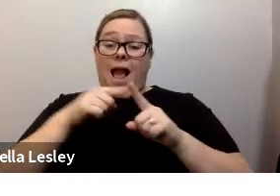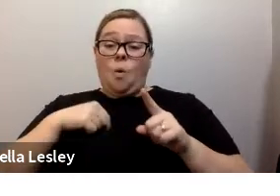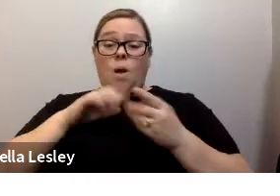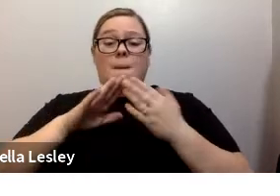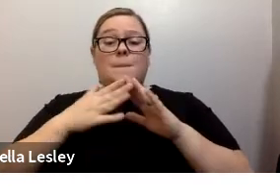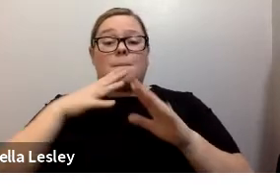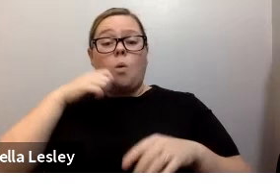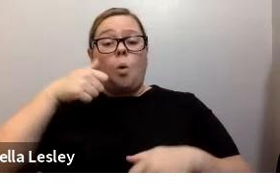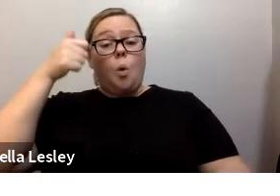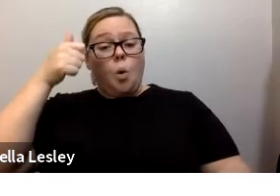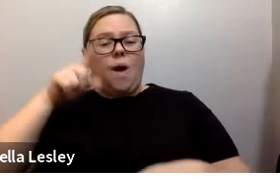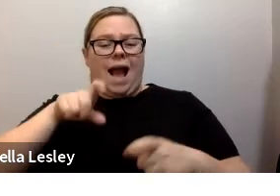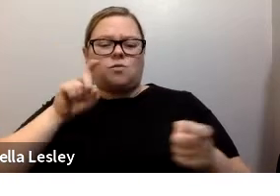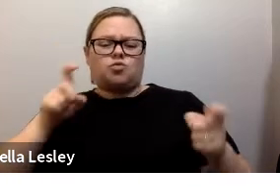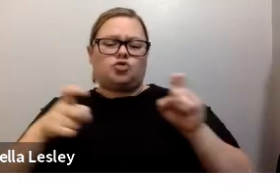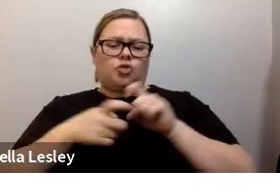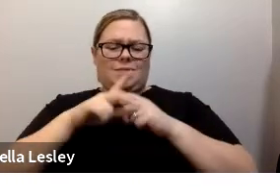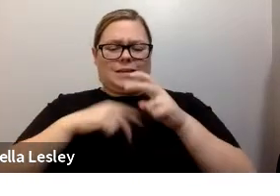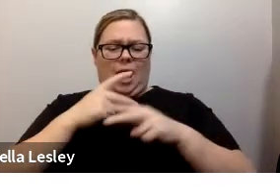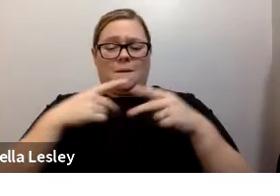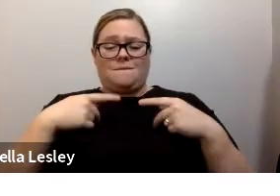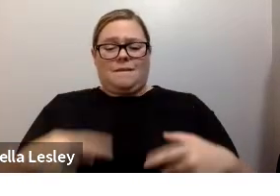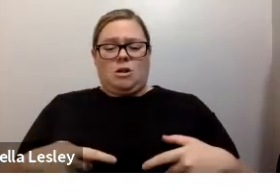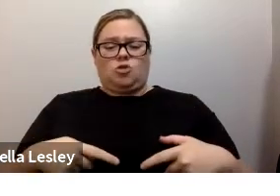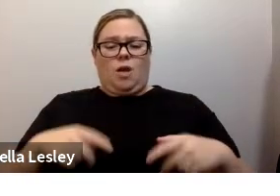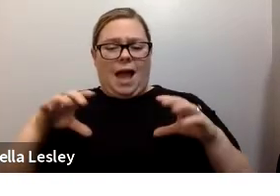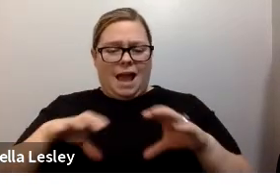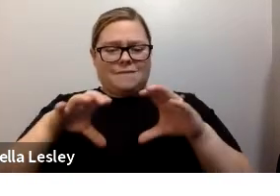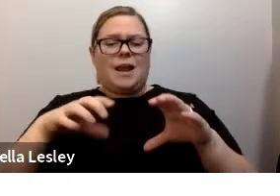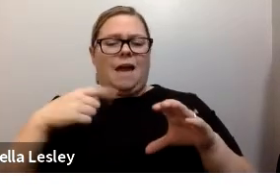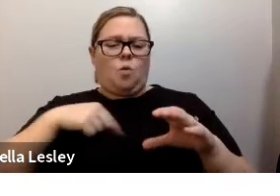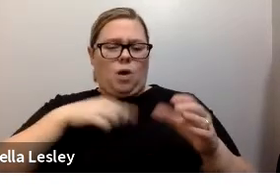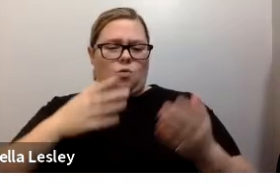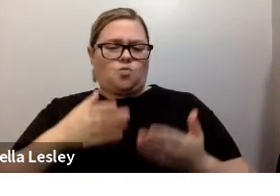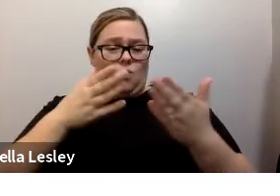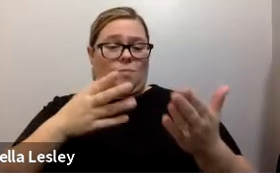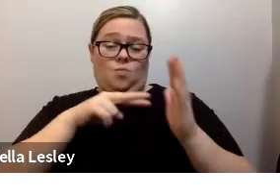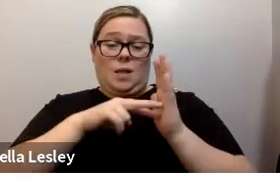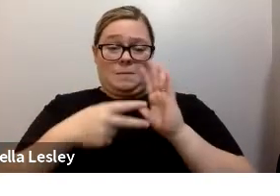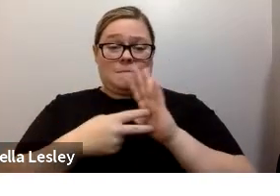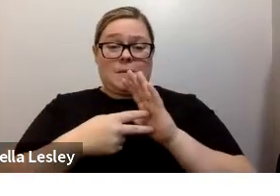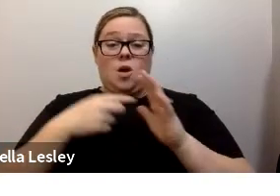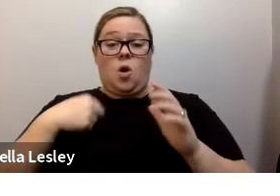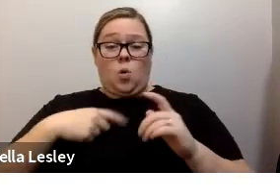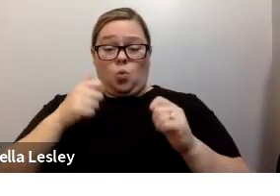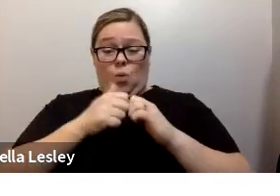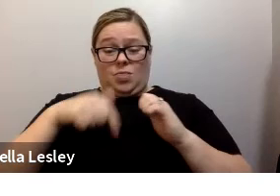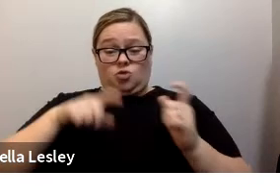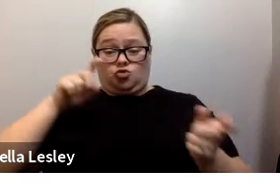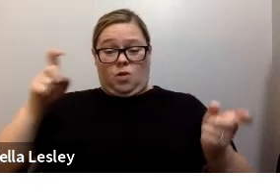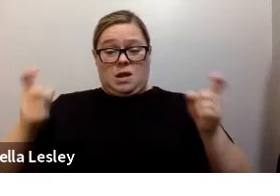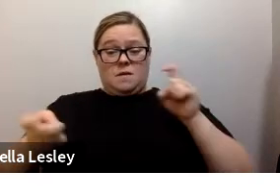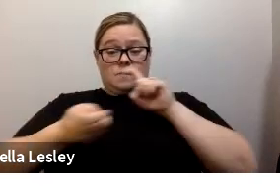activity we recommend. And that's what I mean by this dynamic state of digital transformation, where we capture data when someone